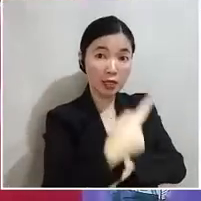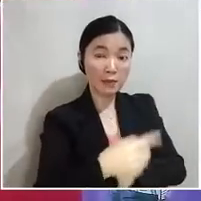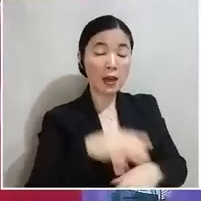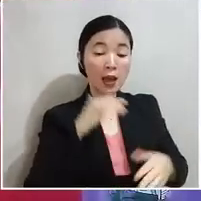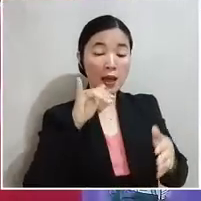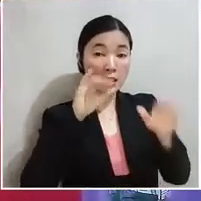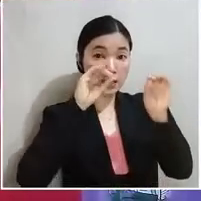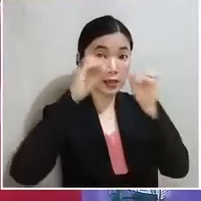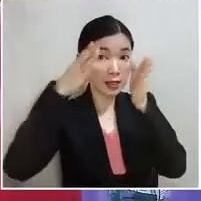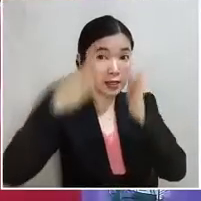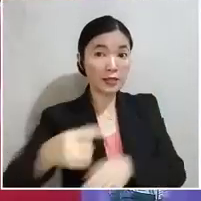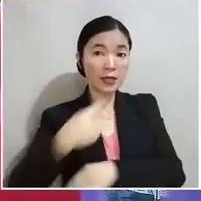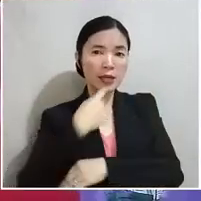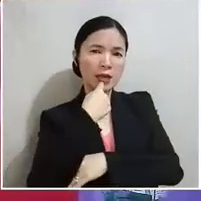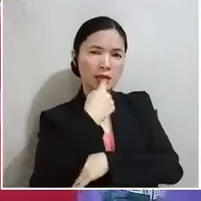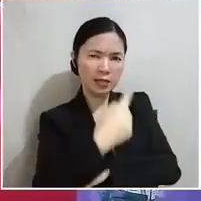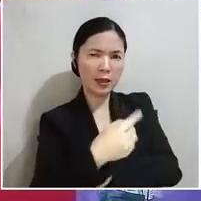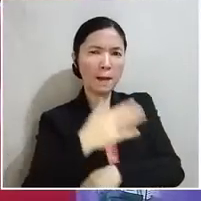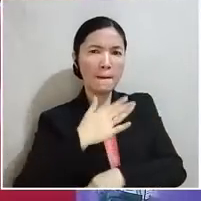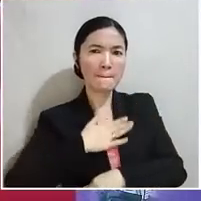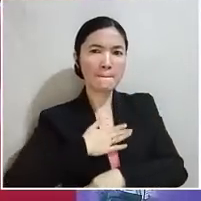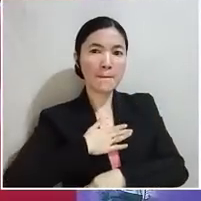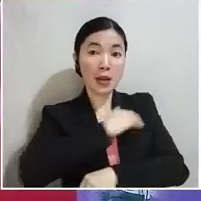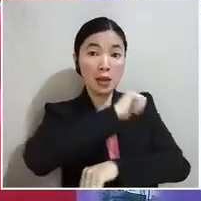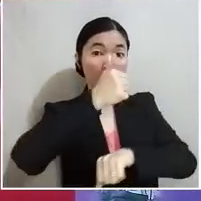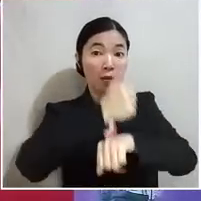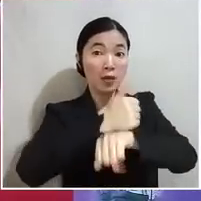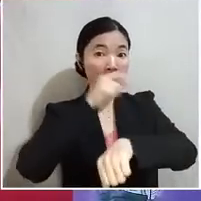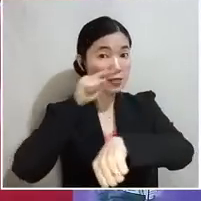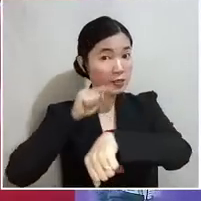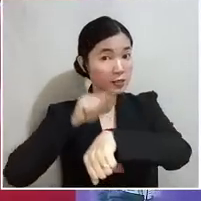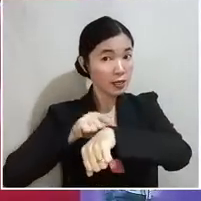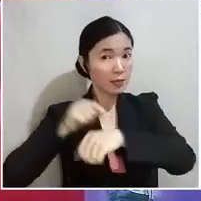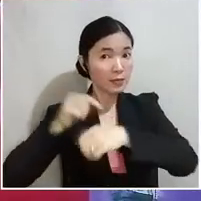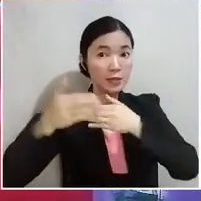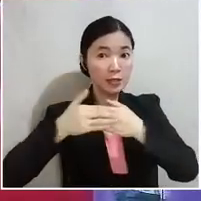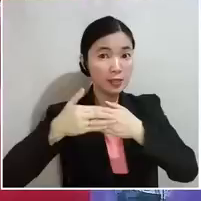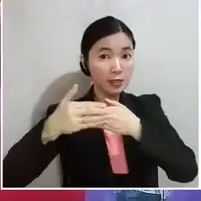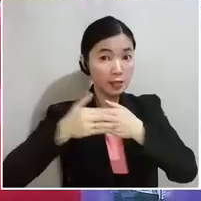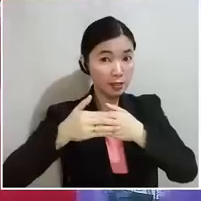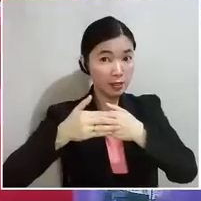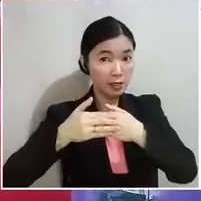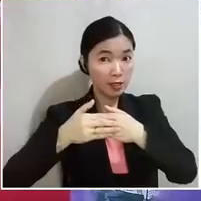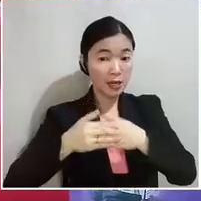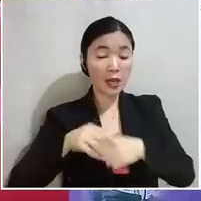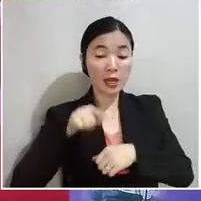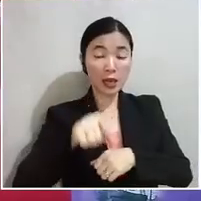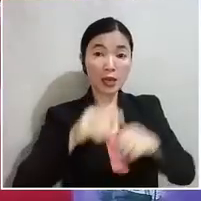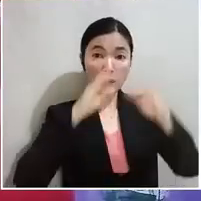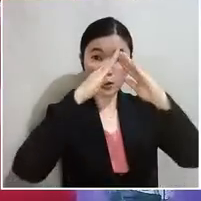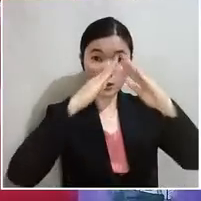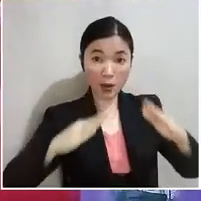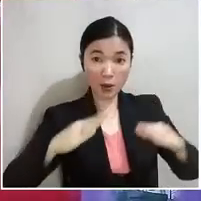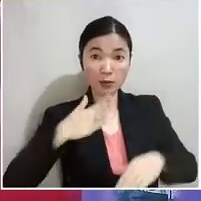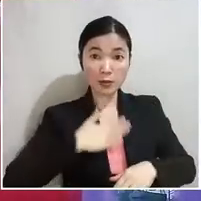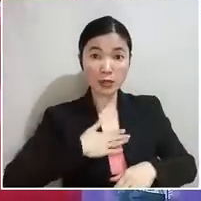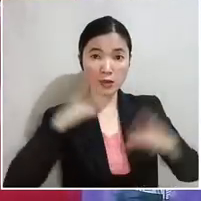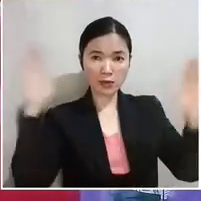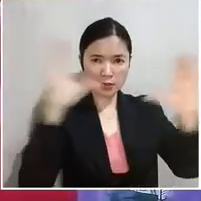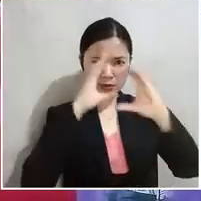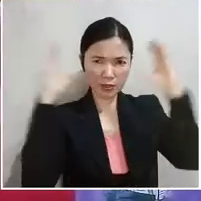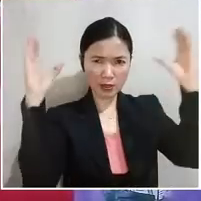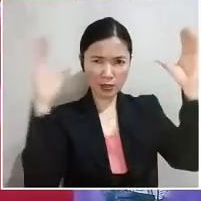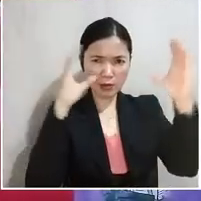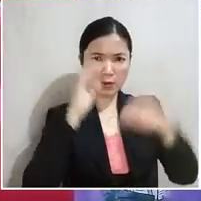says, my appointed time draws near. In your house, I shall celebrate the